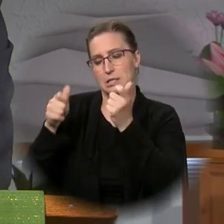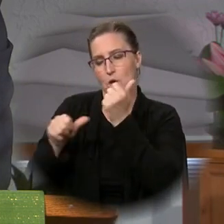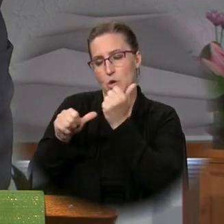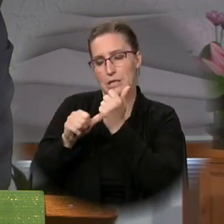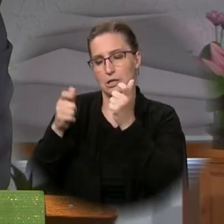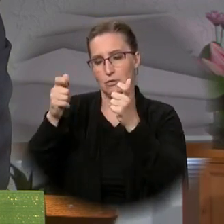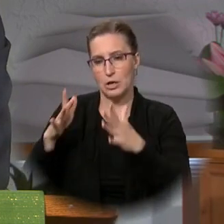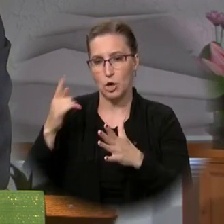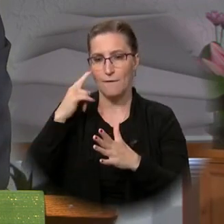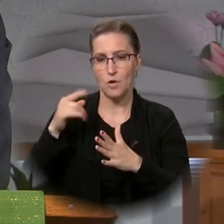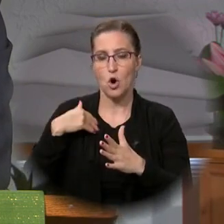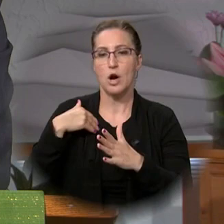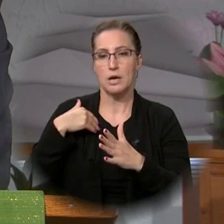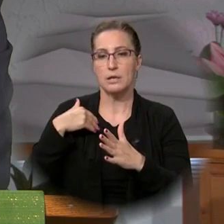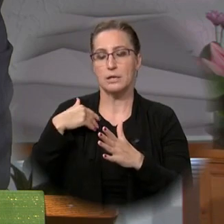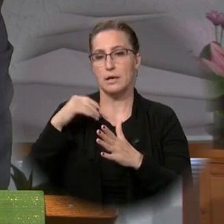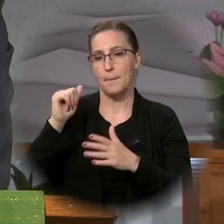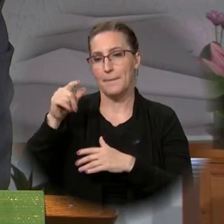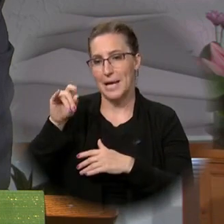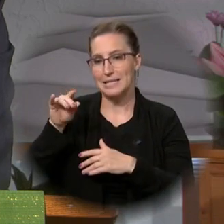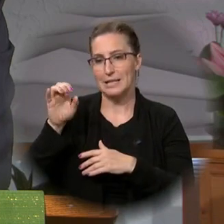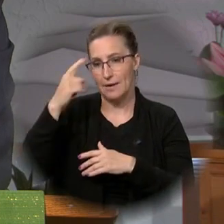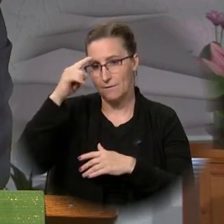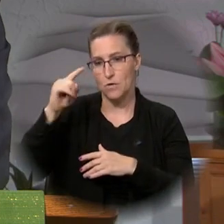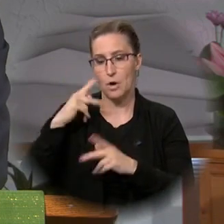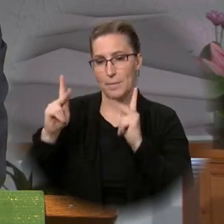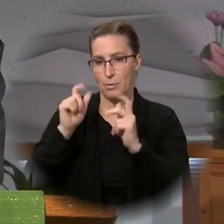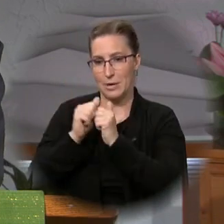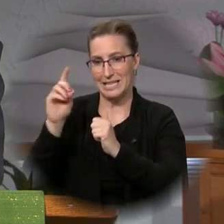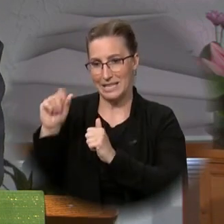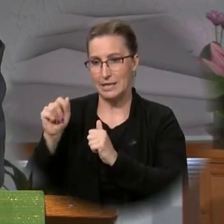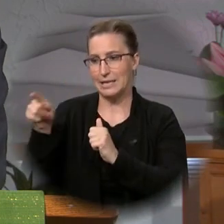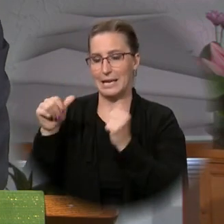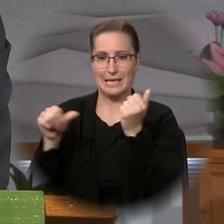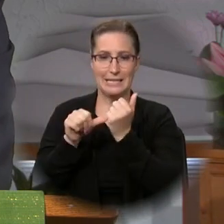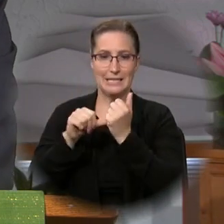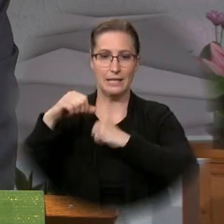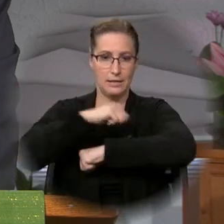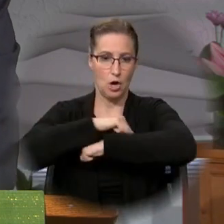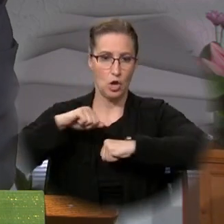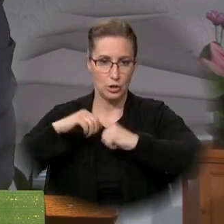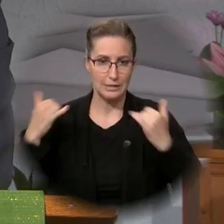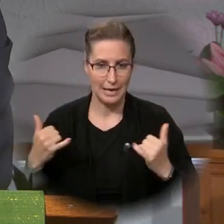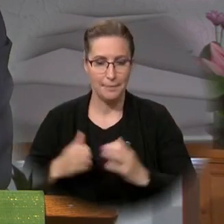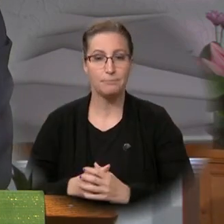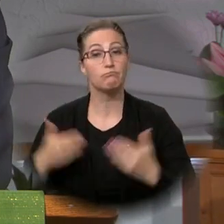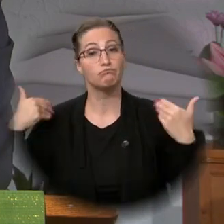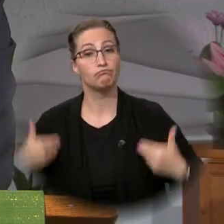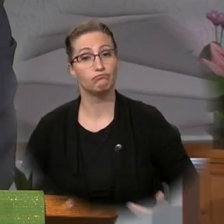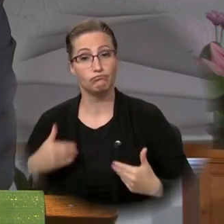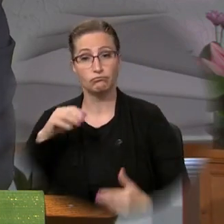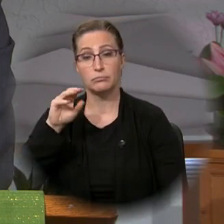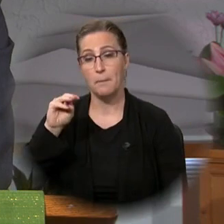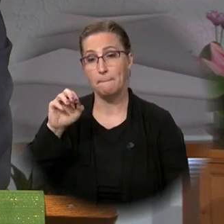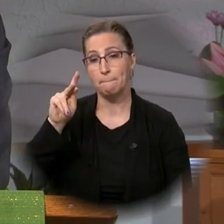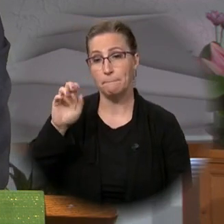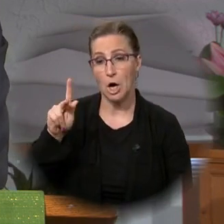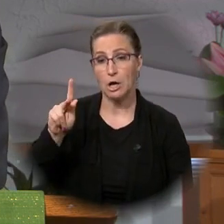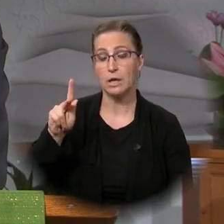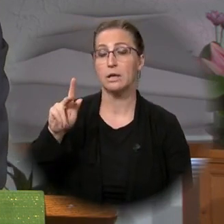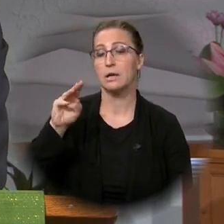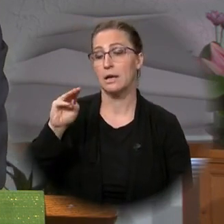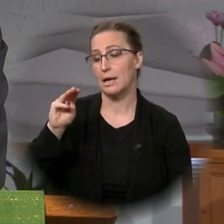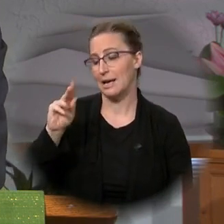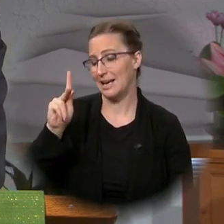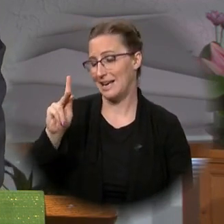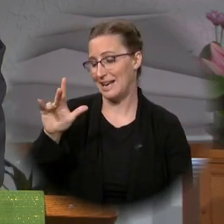for Persons with Disabilities of the Diocese of Madison, as he assisted at the altar. I am Mark Keisley of St. Thomas Aquinas Parish